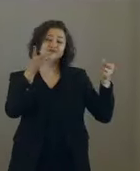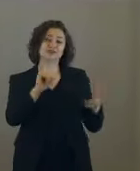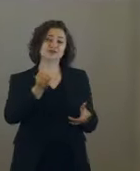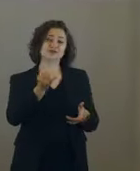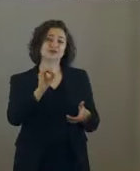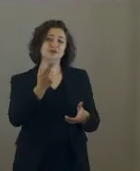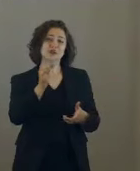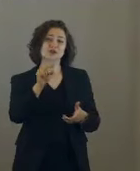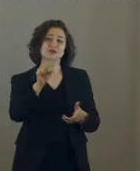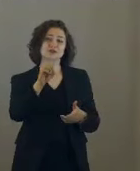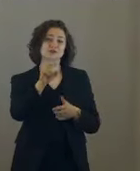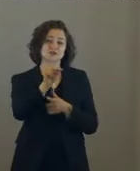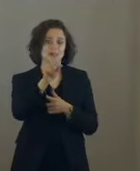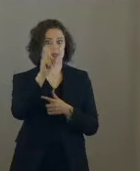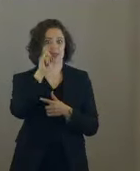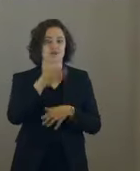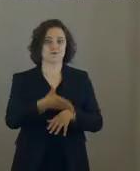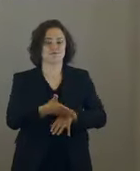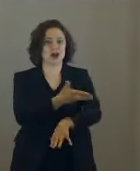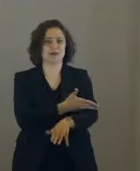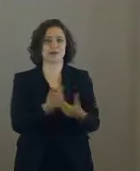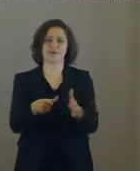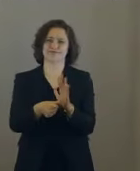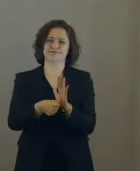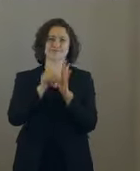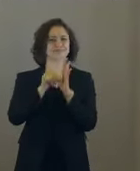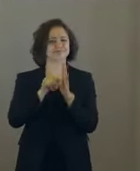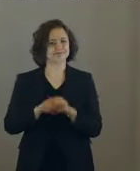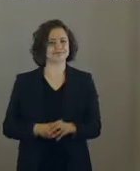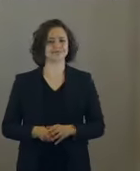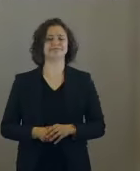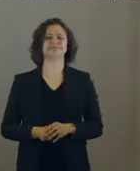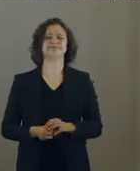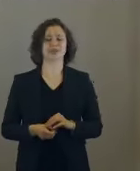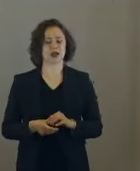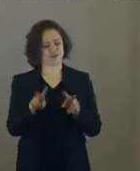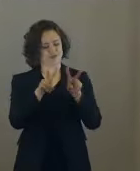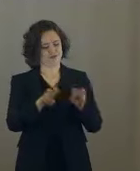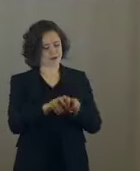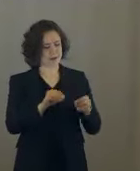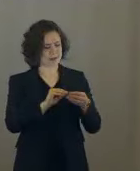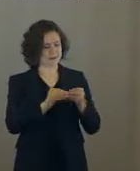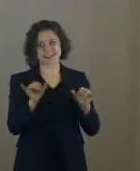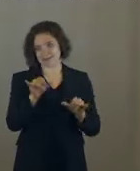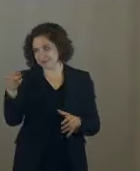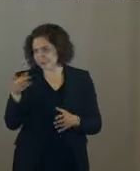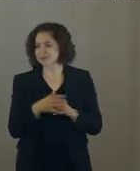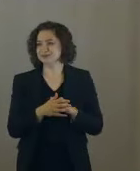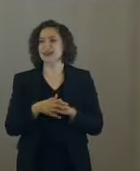think the progress has been really impressive, and I was looking at the numbers just like you were. Can you